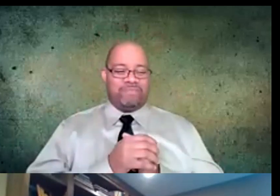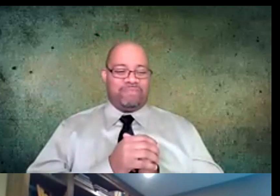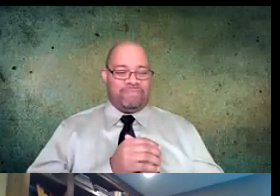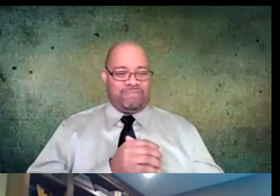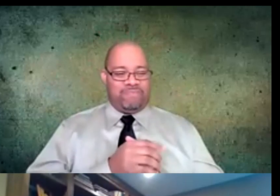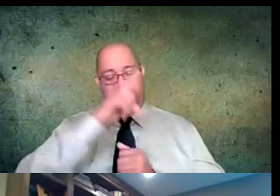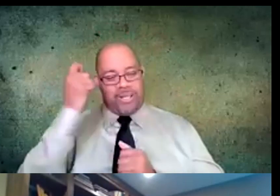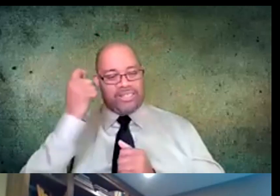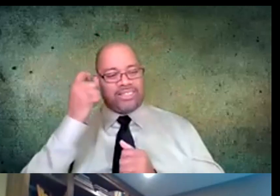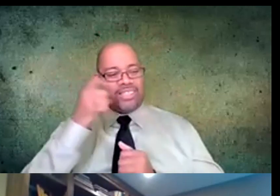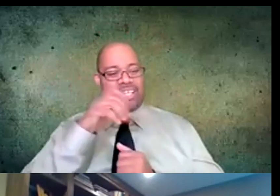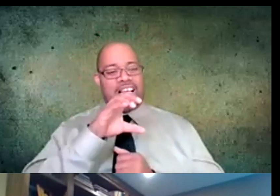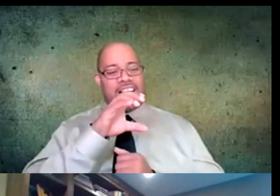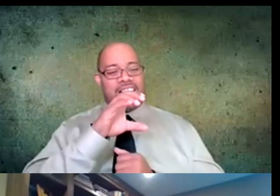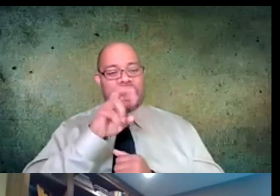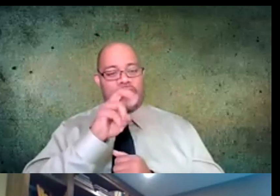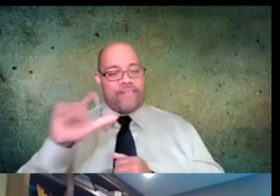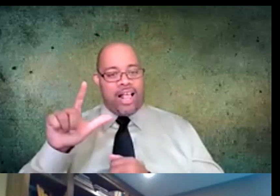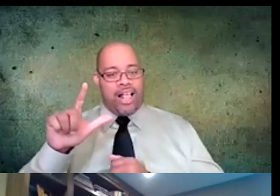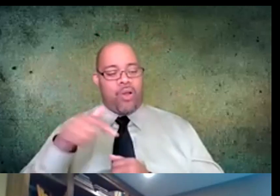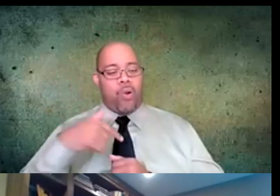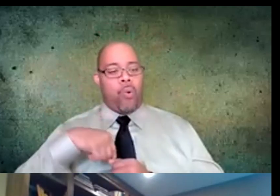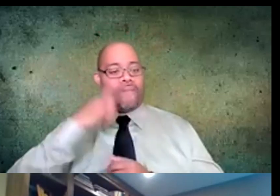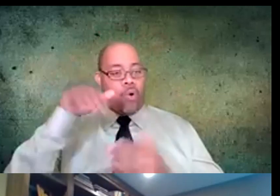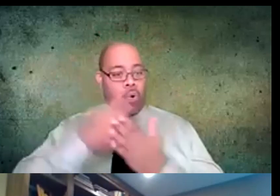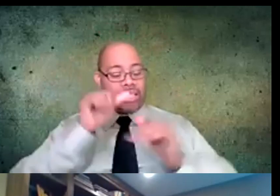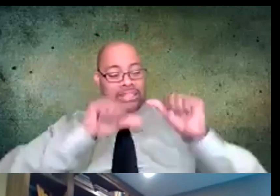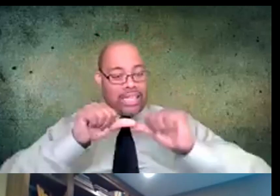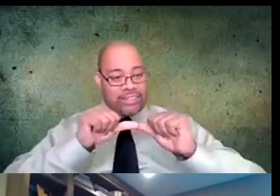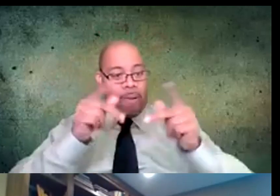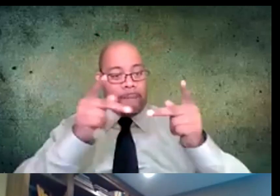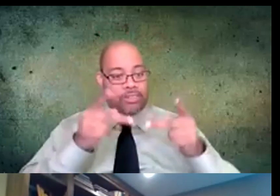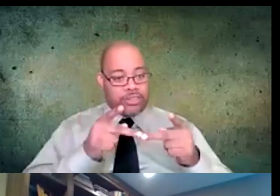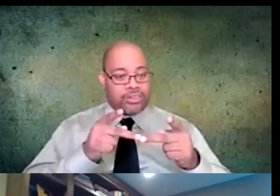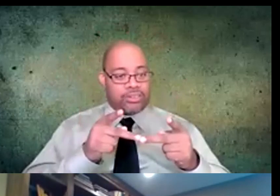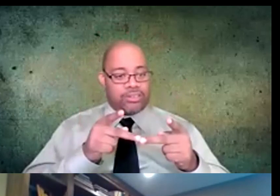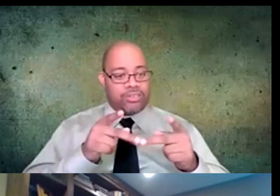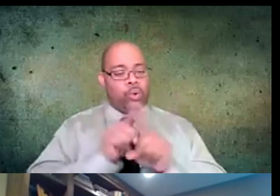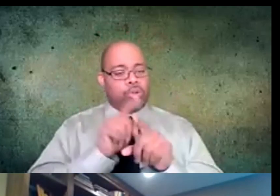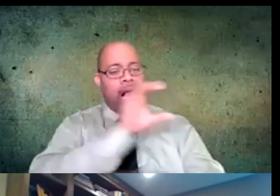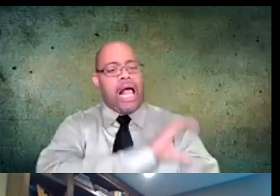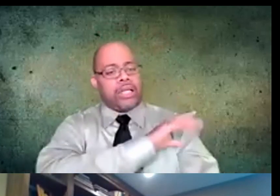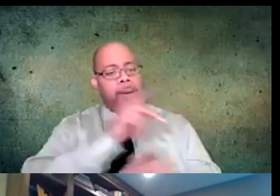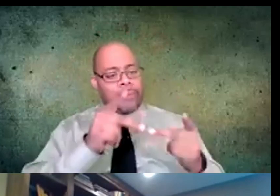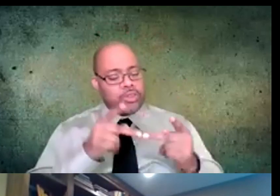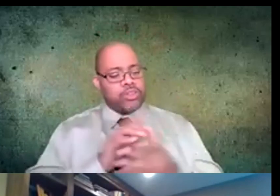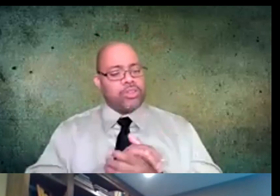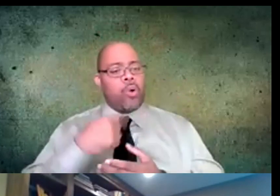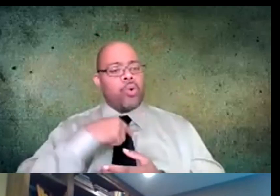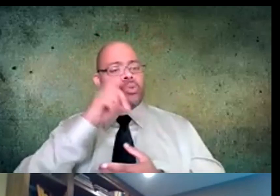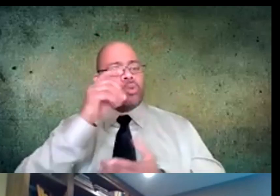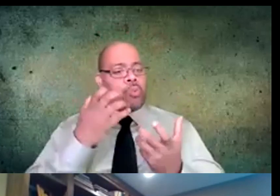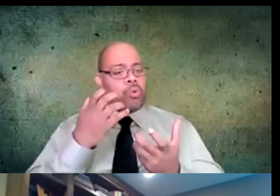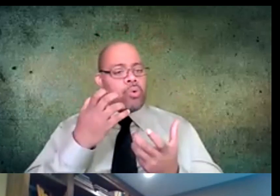because at Cerevel, we for all the scientific positions as well as clinical positions, we do